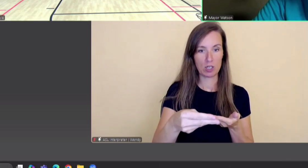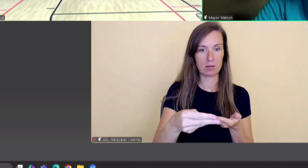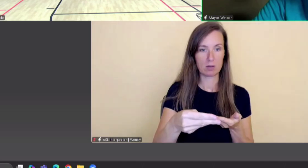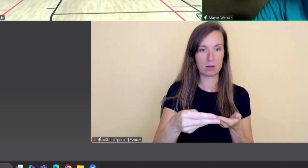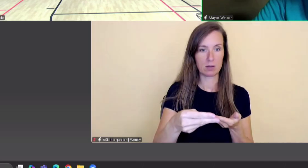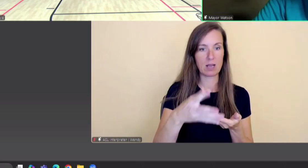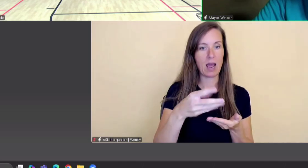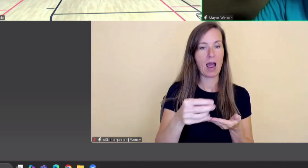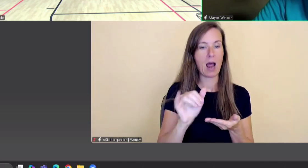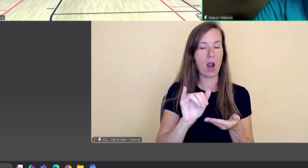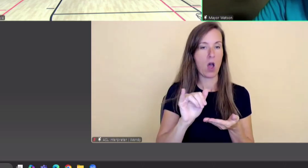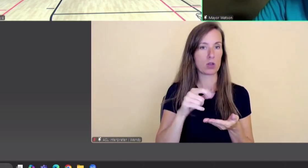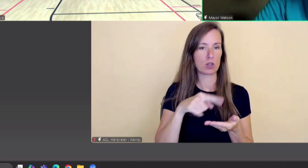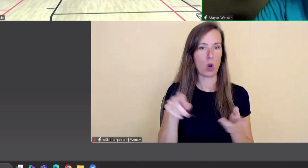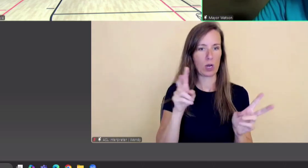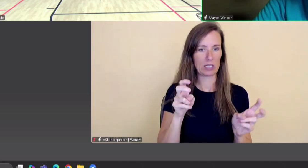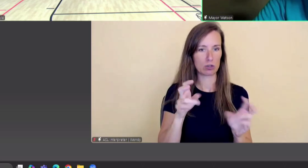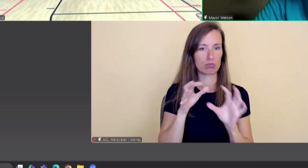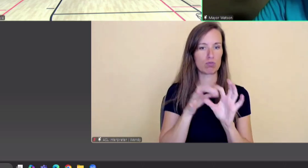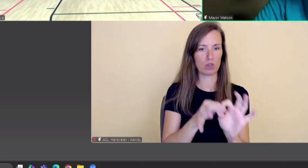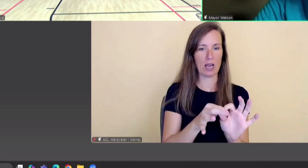related thereto.